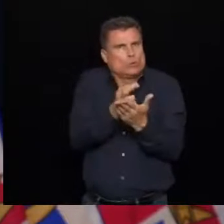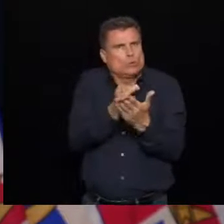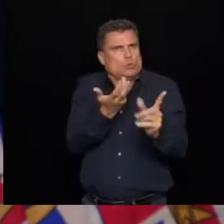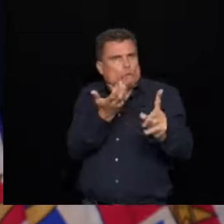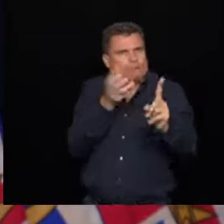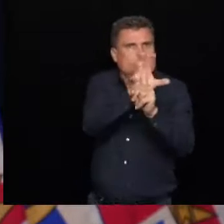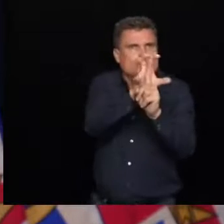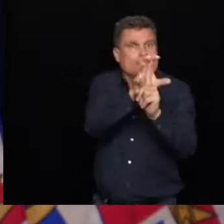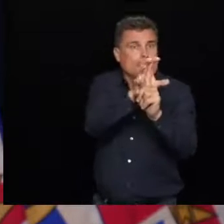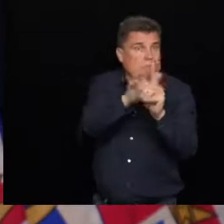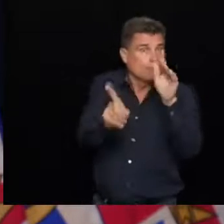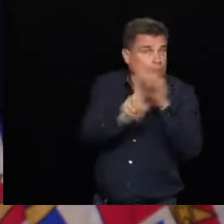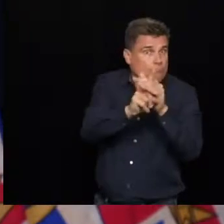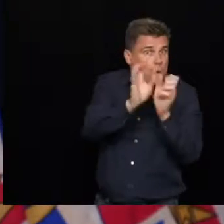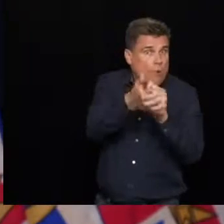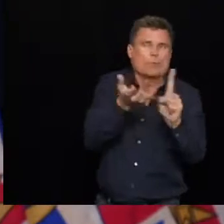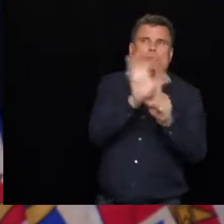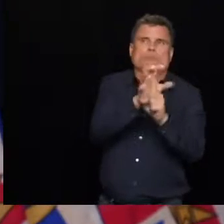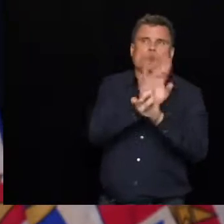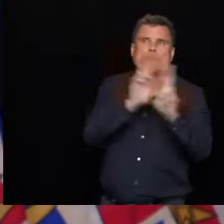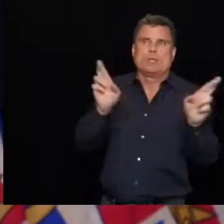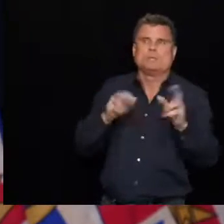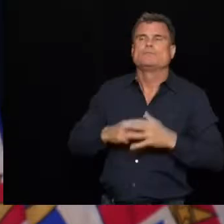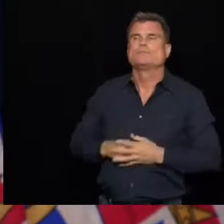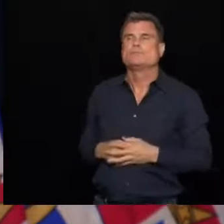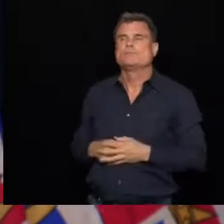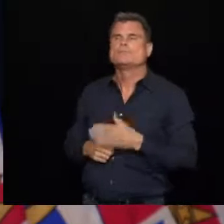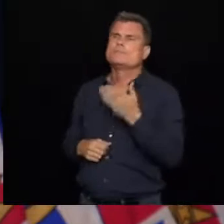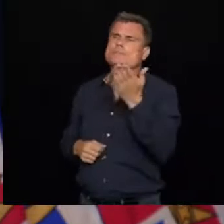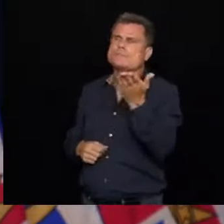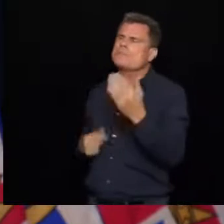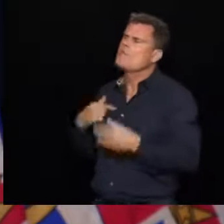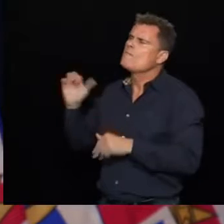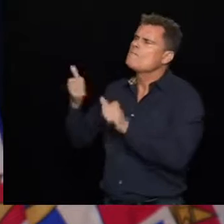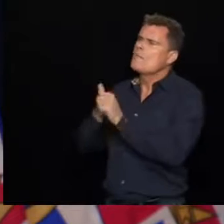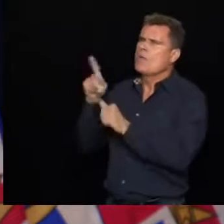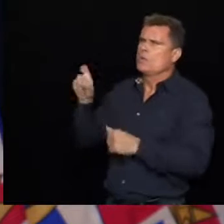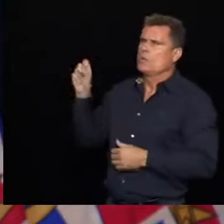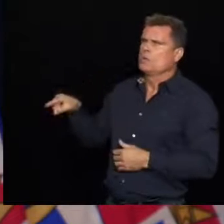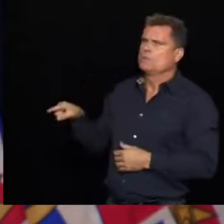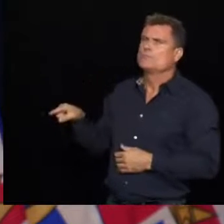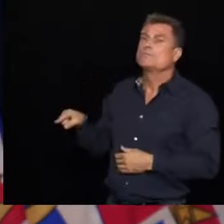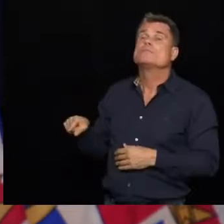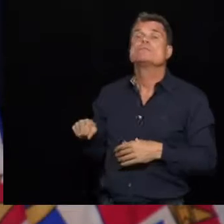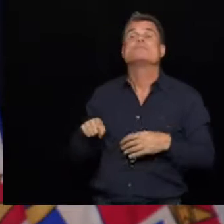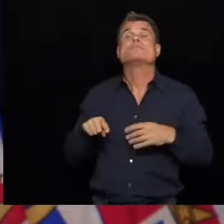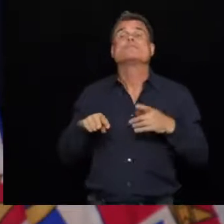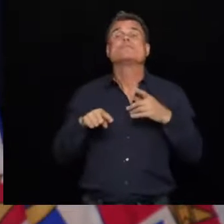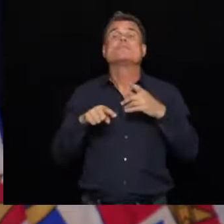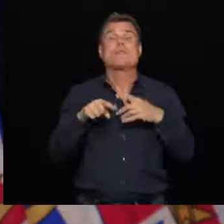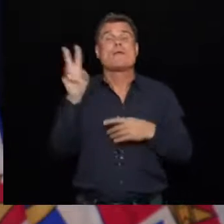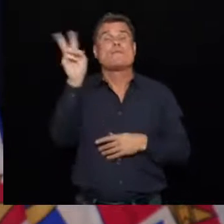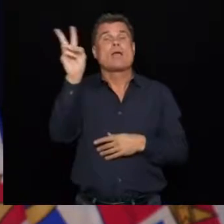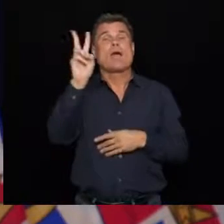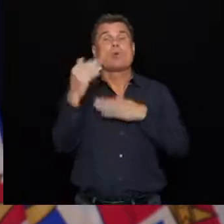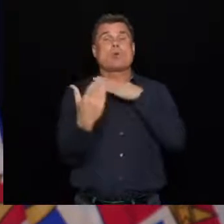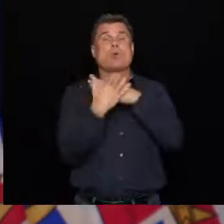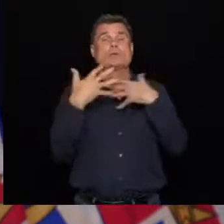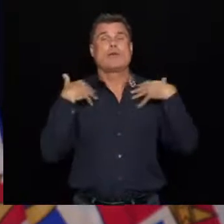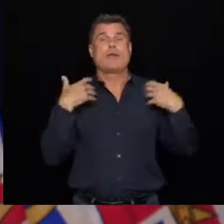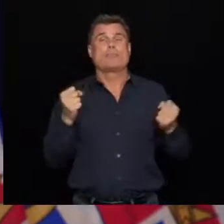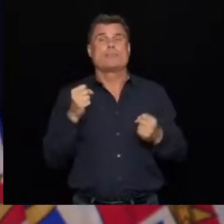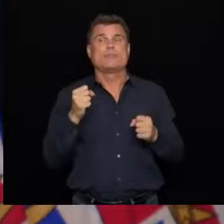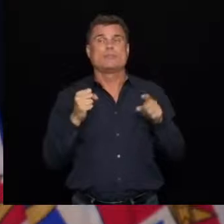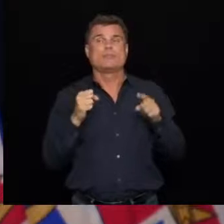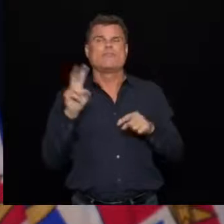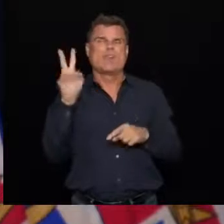Coastal Health, this seems to be the second time during the pandemic where they have either miscommunicated or misunderstood what your directives